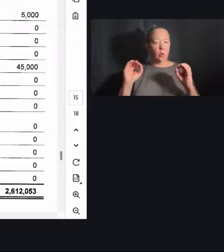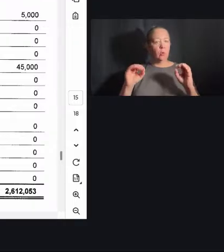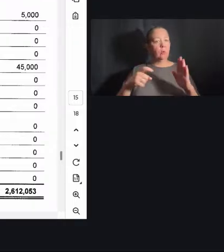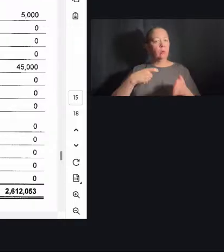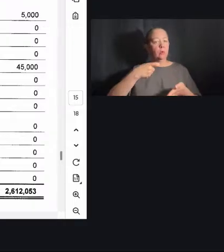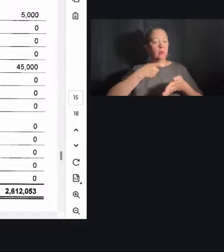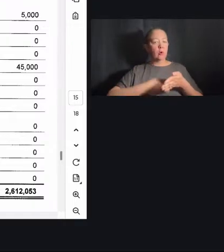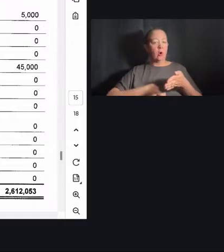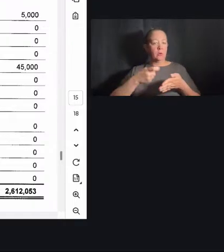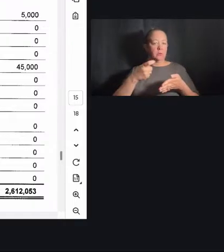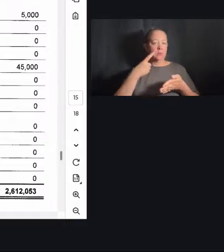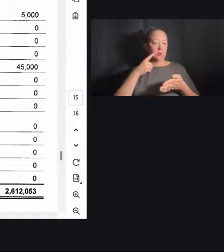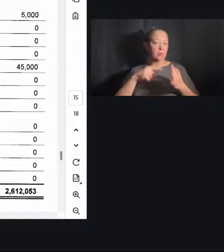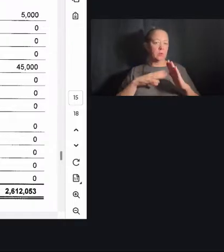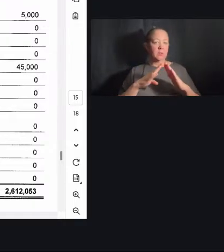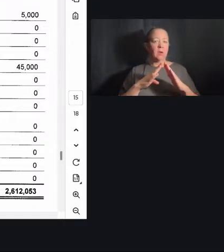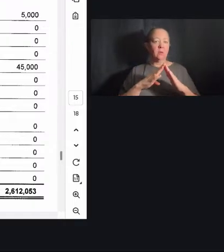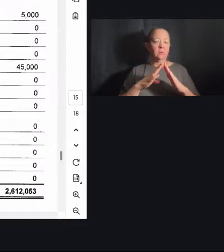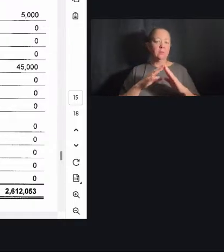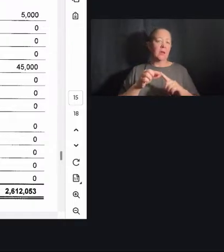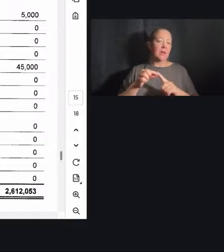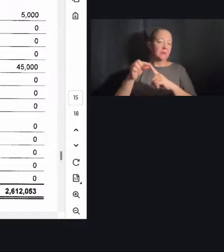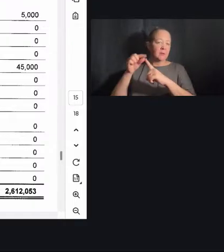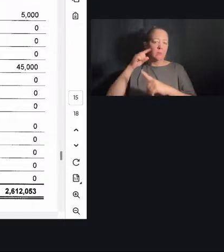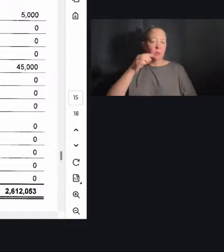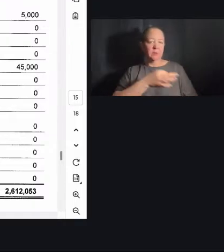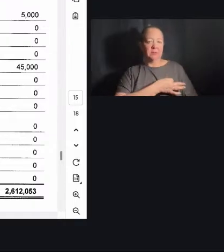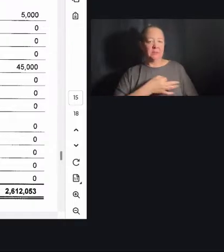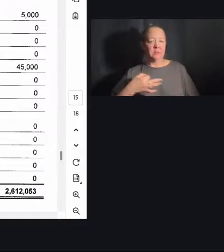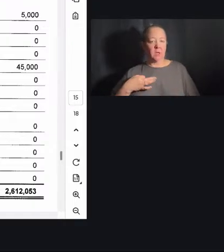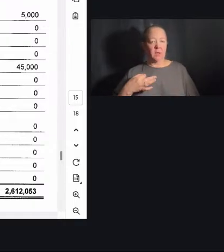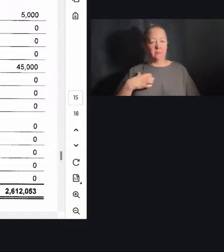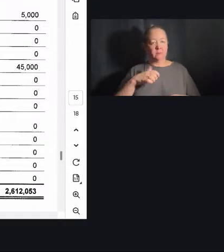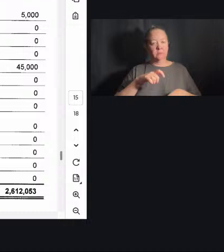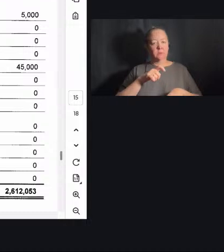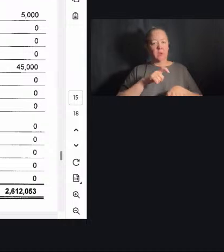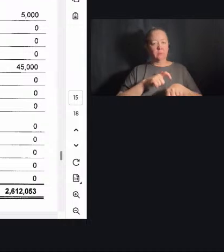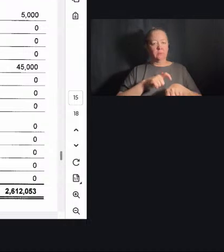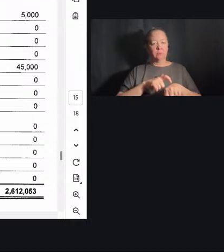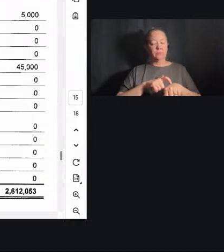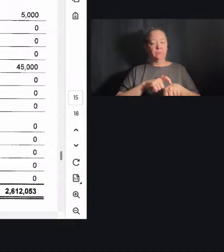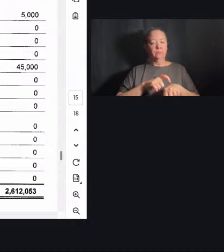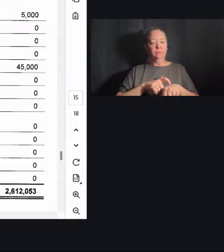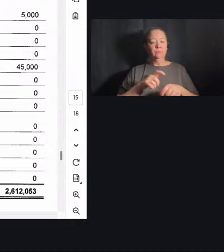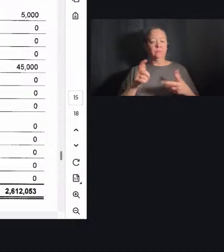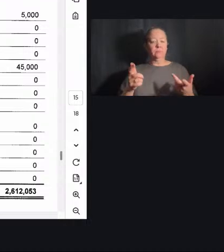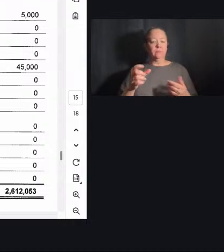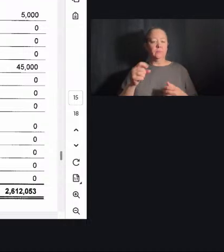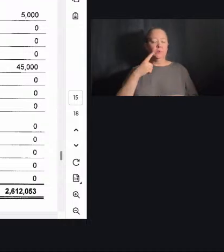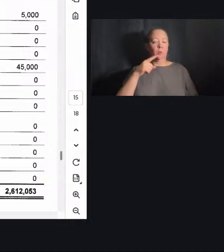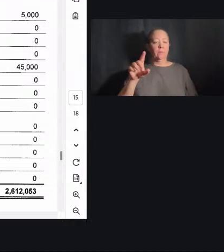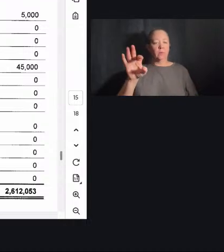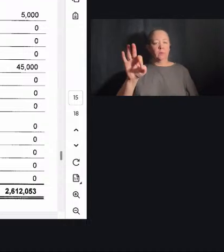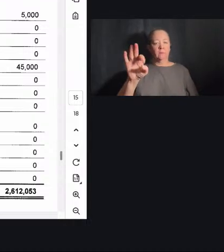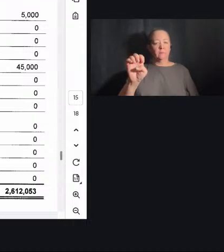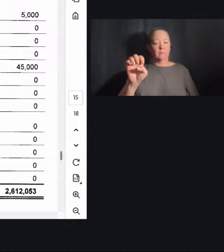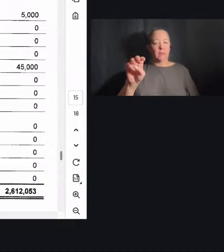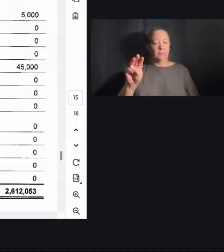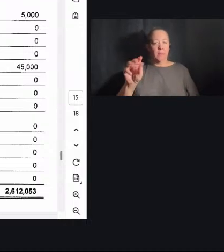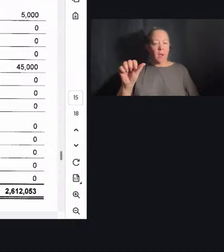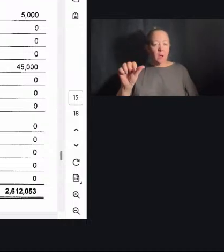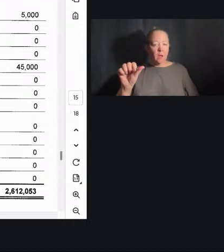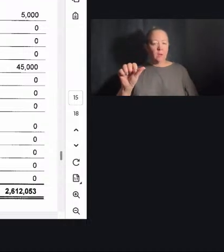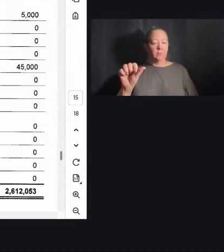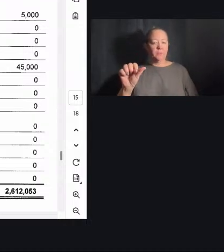except for staff time, but at no cost to the town. Those are non-matching. The FEMA had a matching. We actually